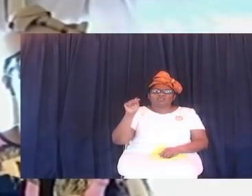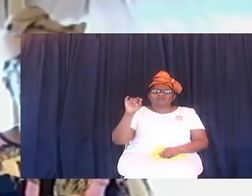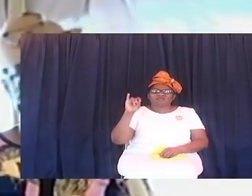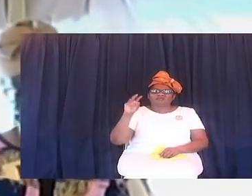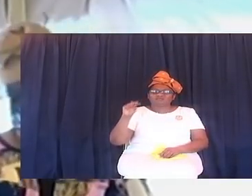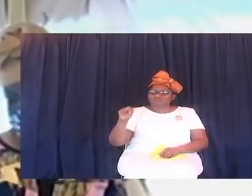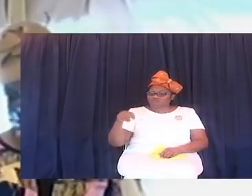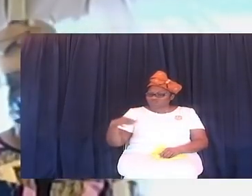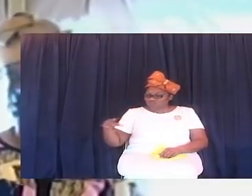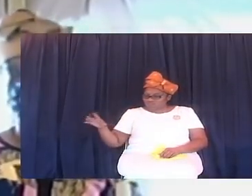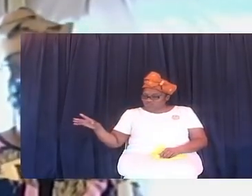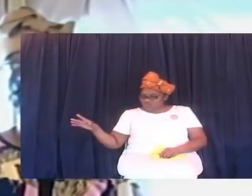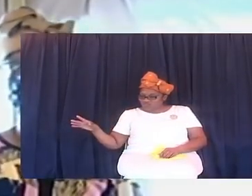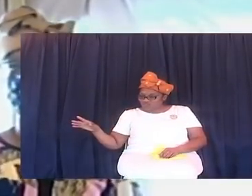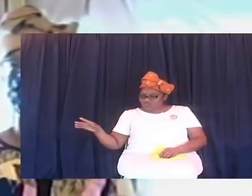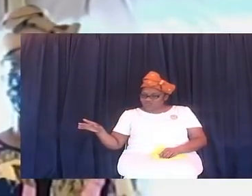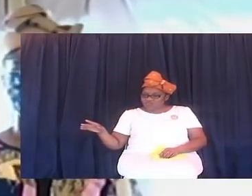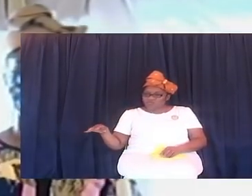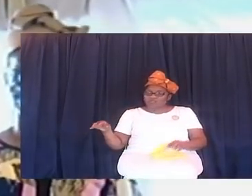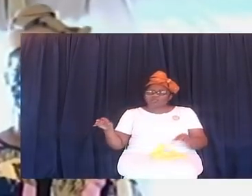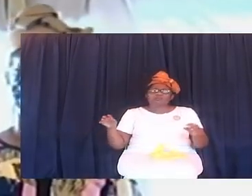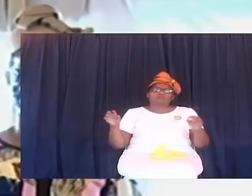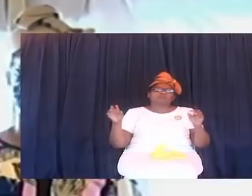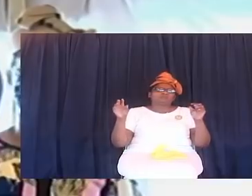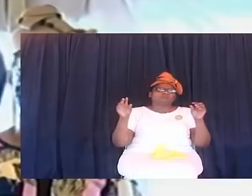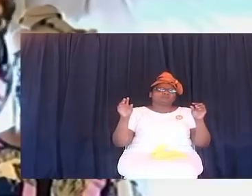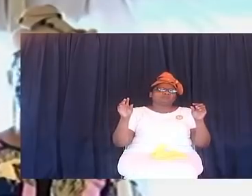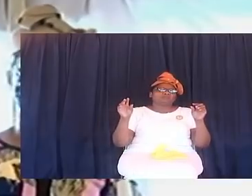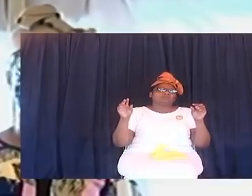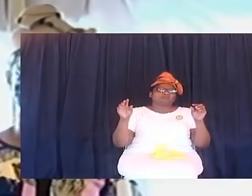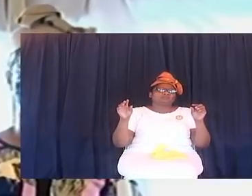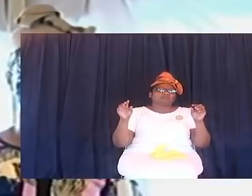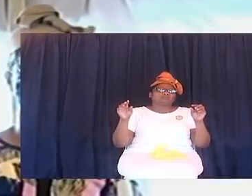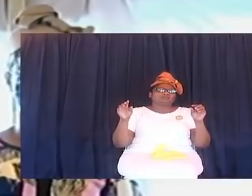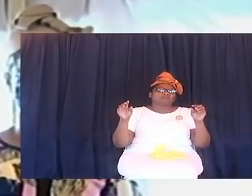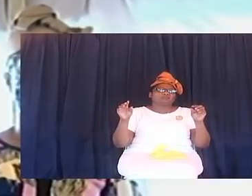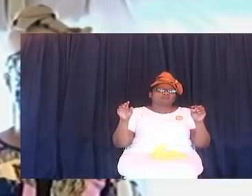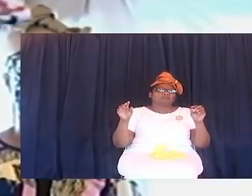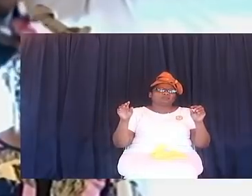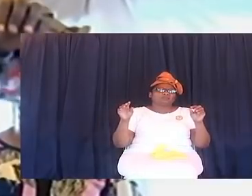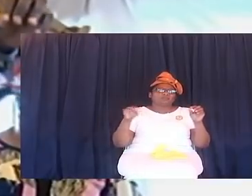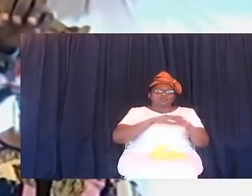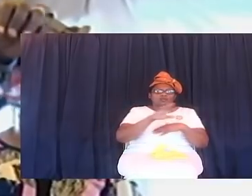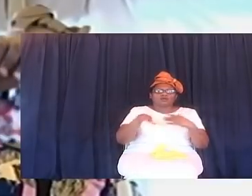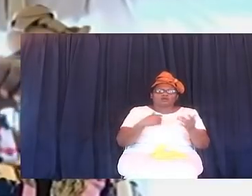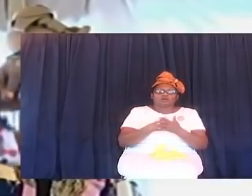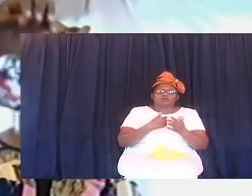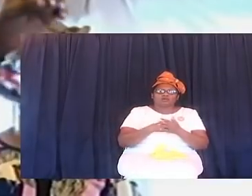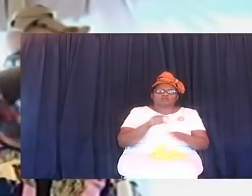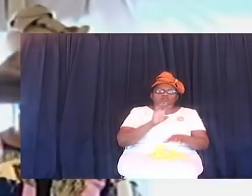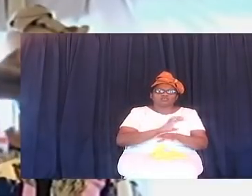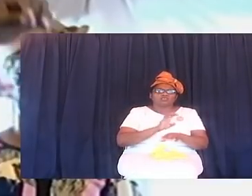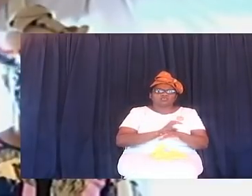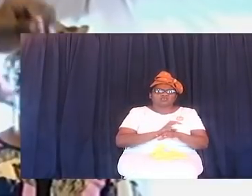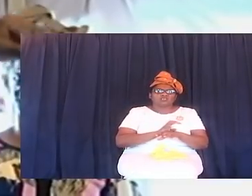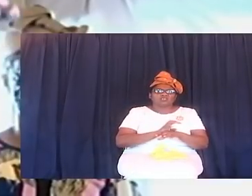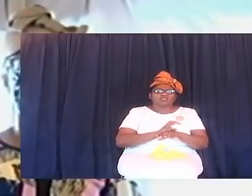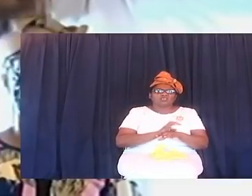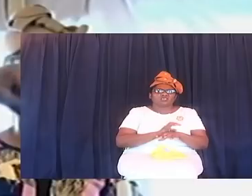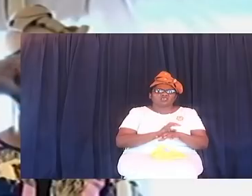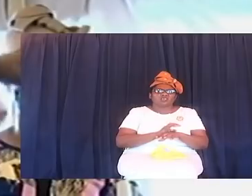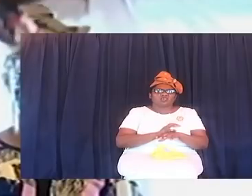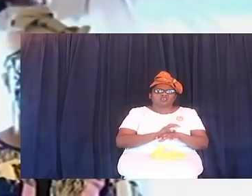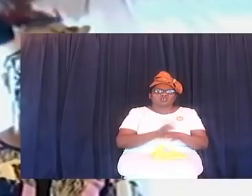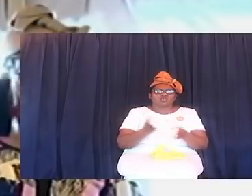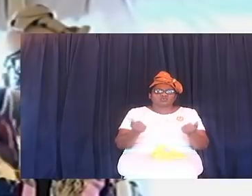Thessalonica. Both churches had the same issue. They expected God to come back during their time. And after a while, the saints were